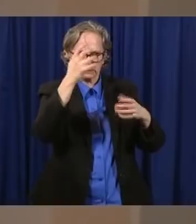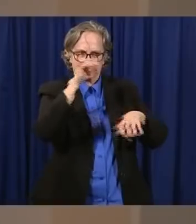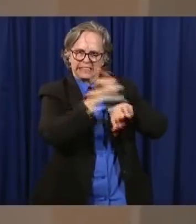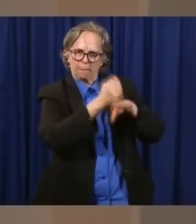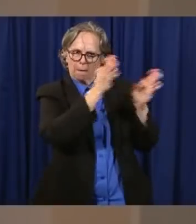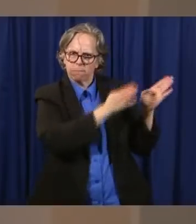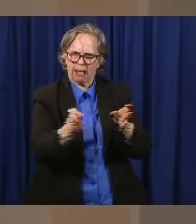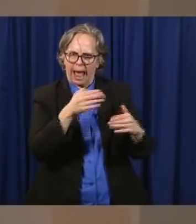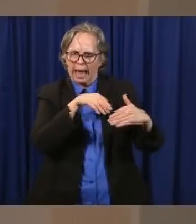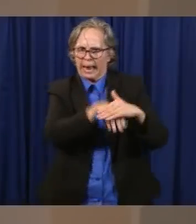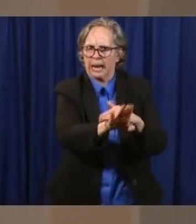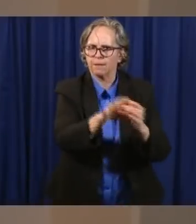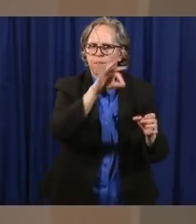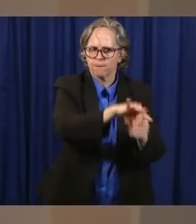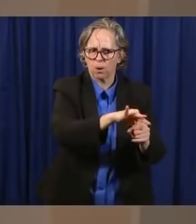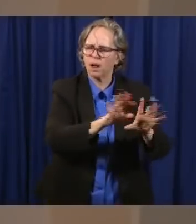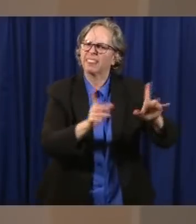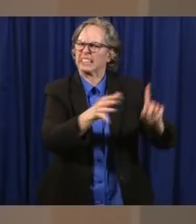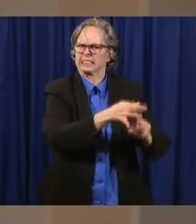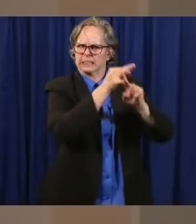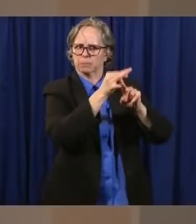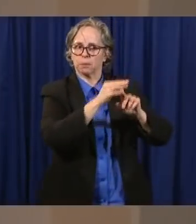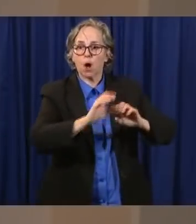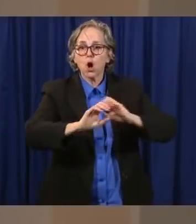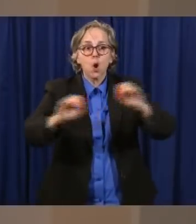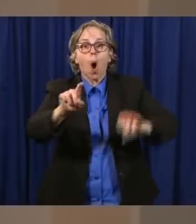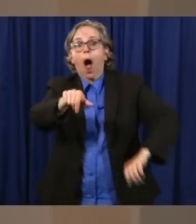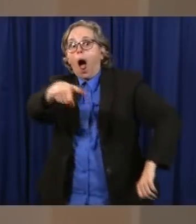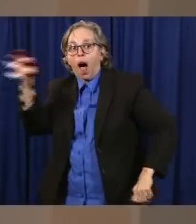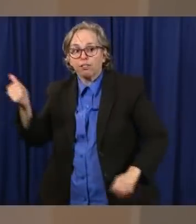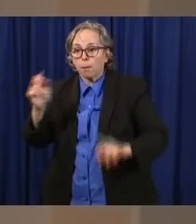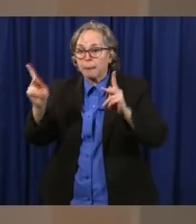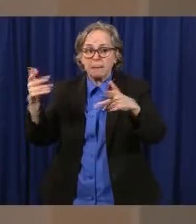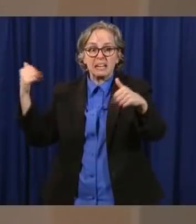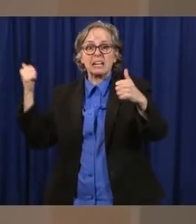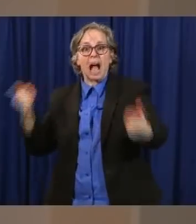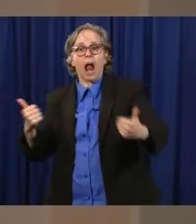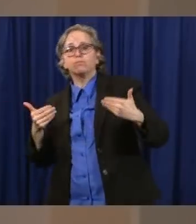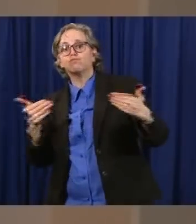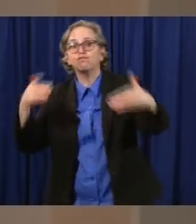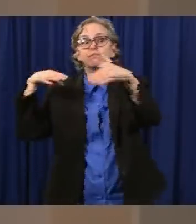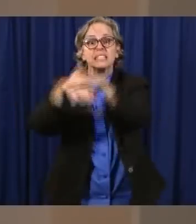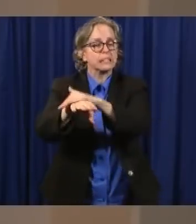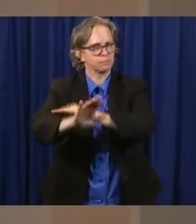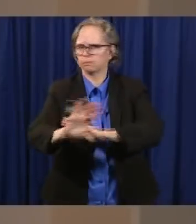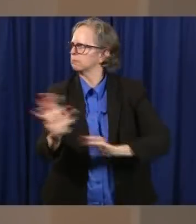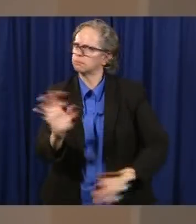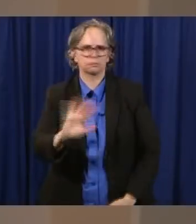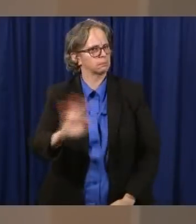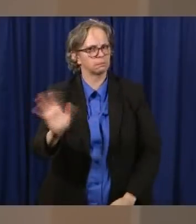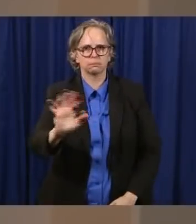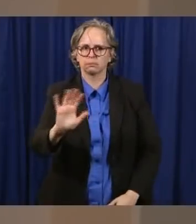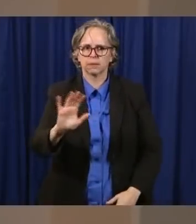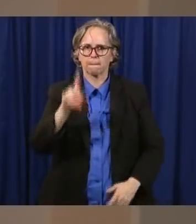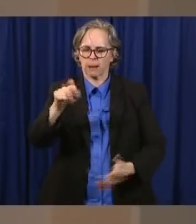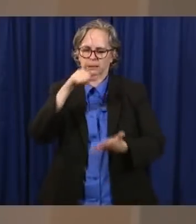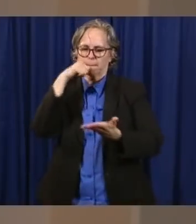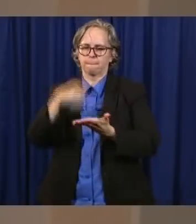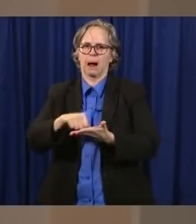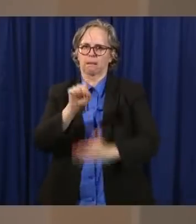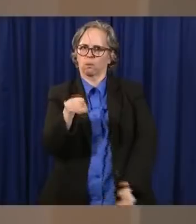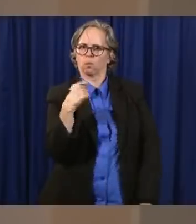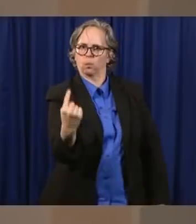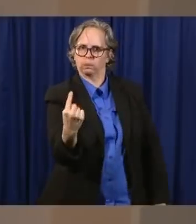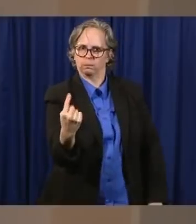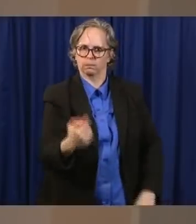any in-person voting for the public in general. And we need to make sure that you request your absentee